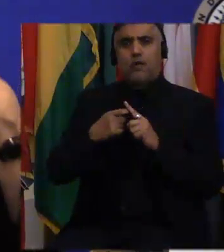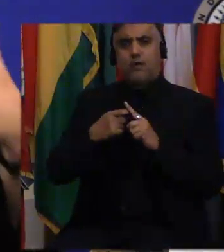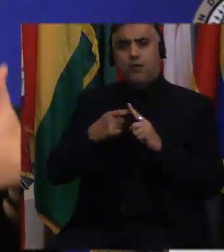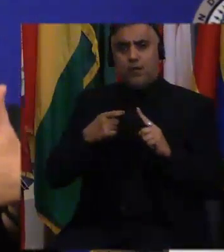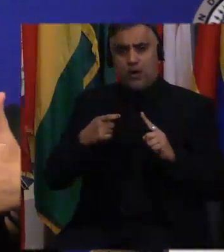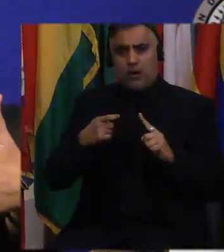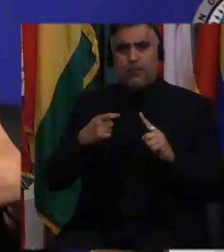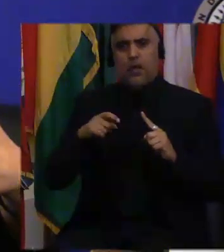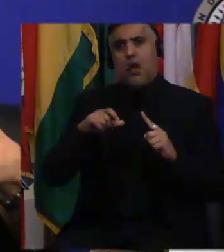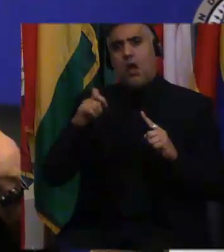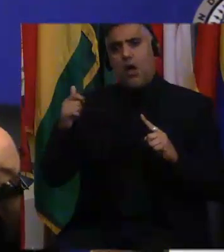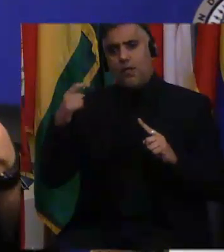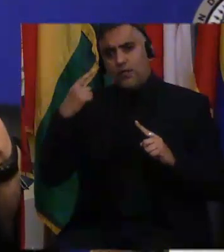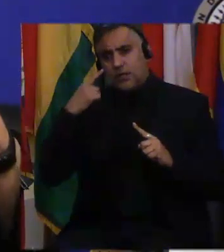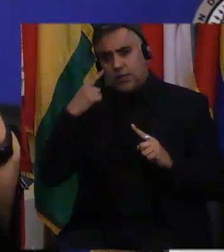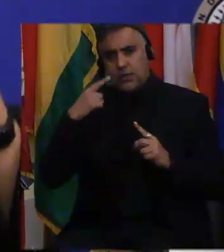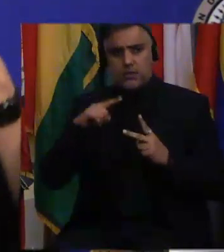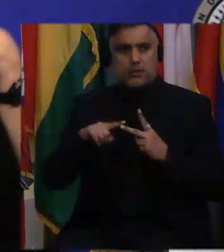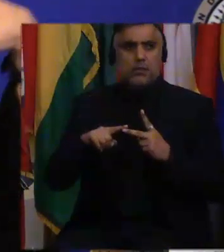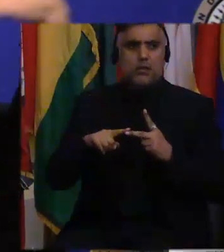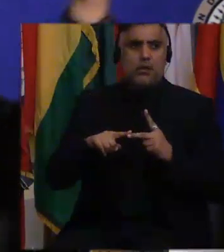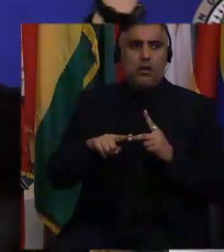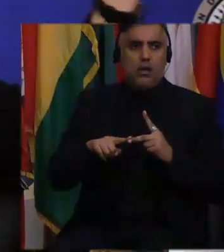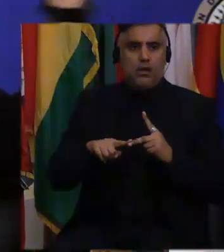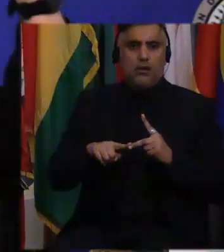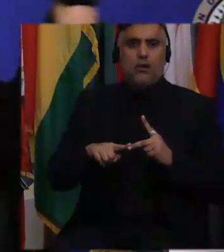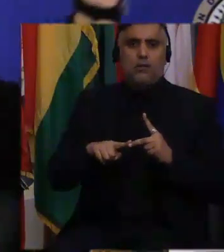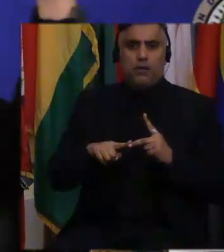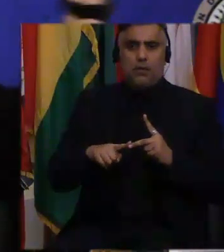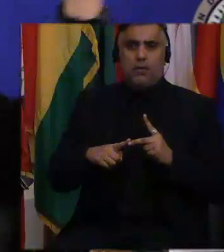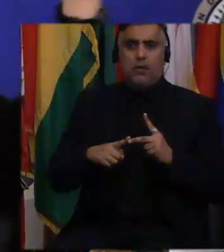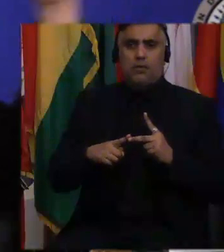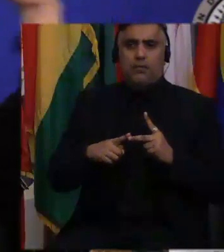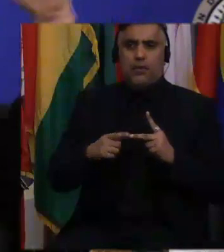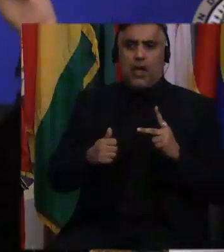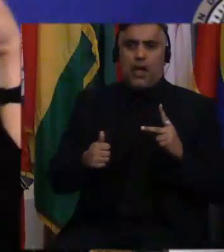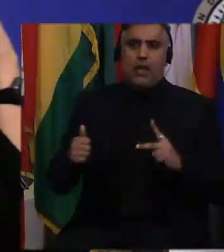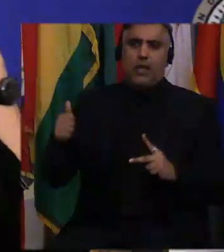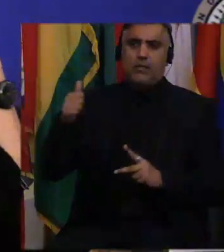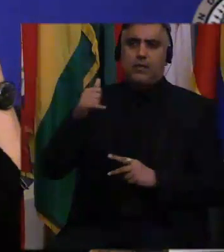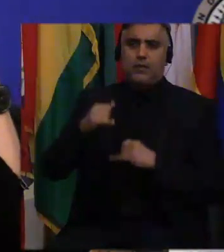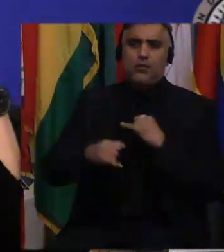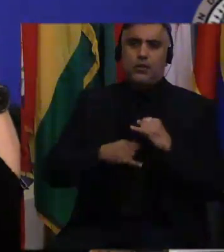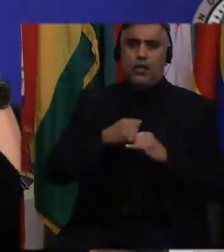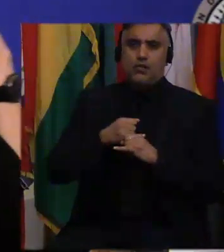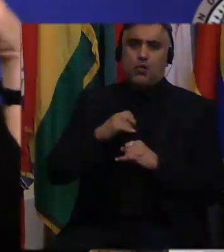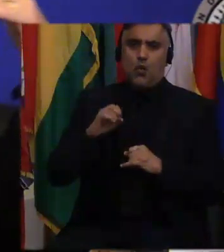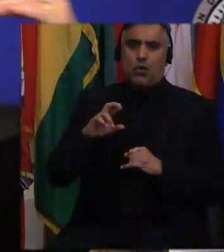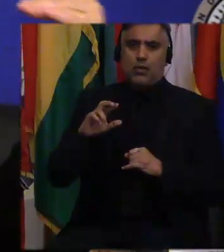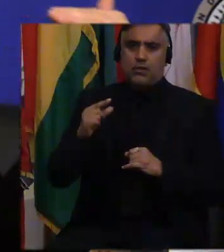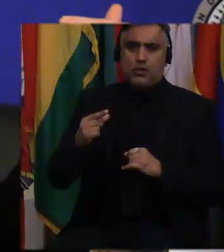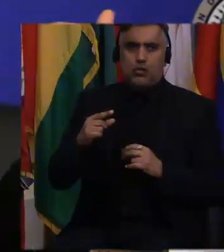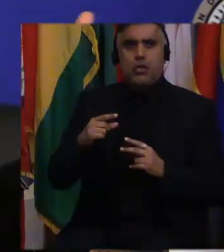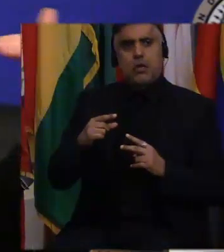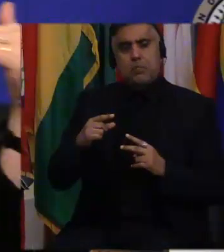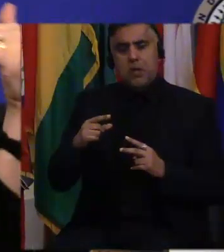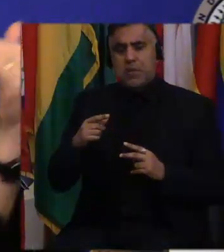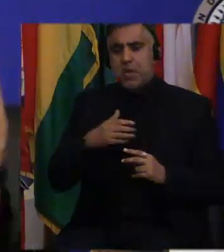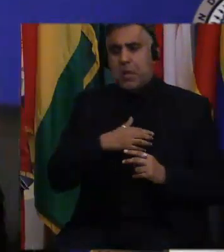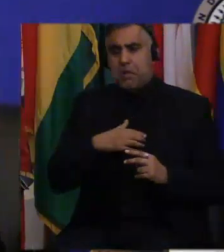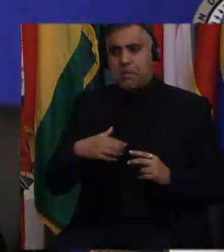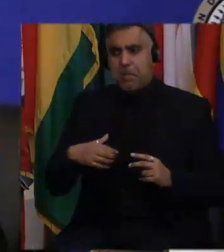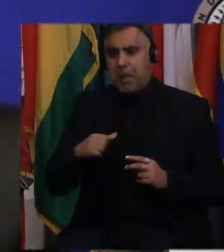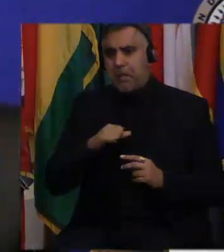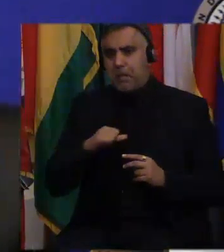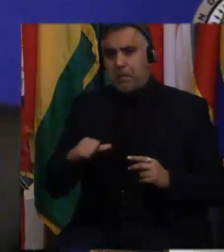from other states, coming from high heads of international organizations, maybe ambassadors. I